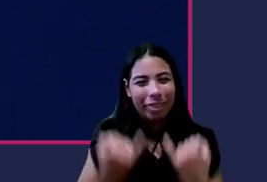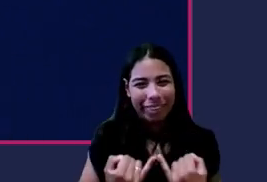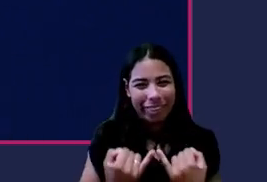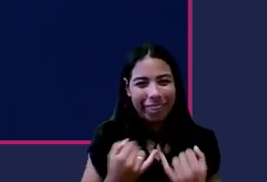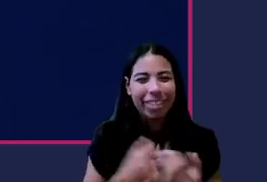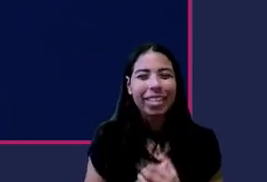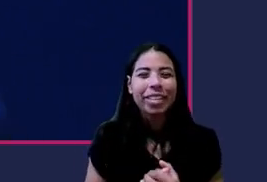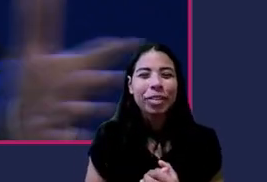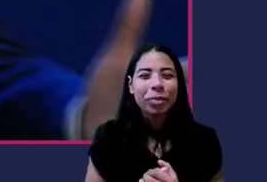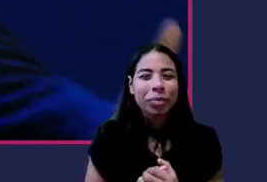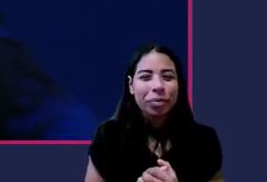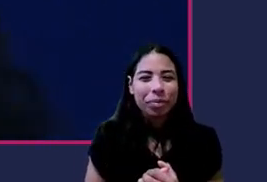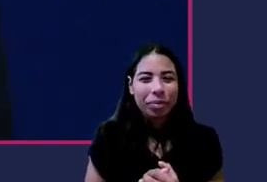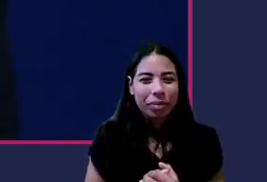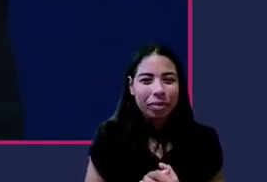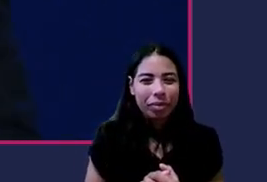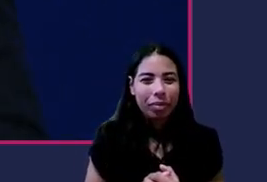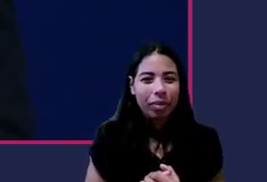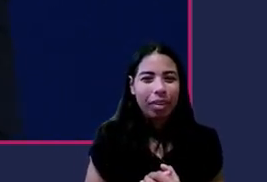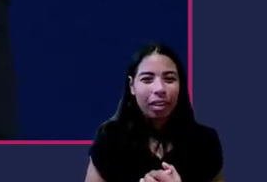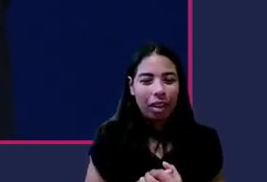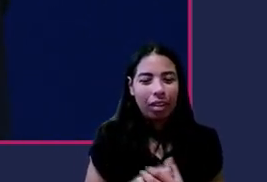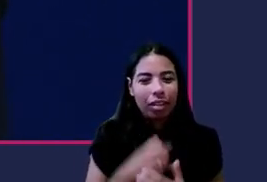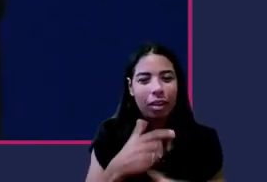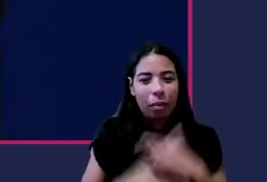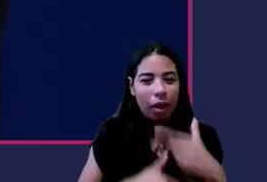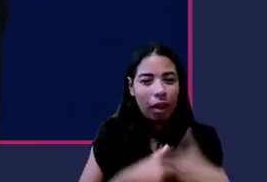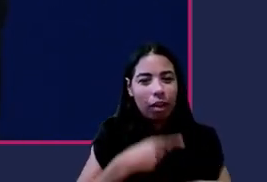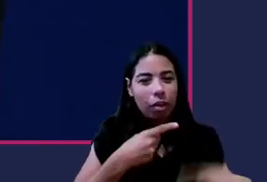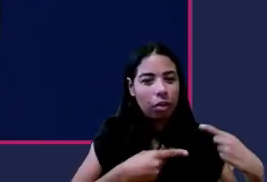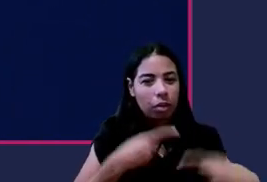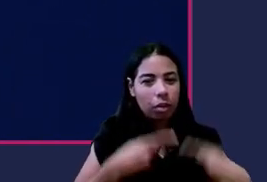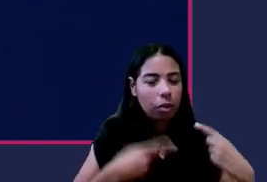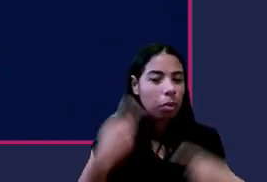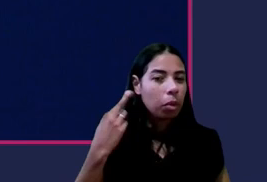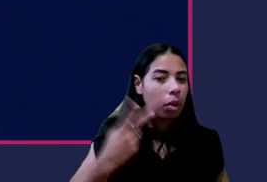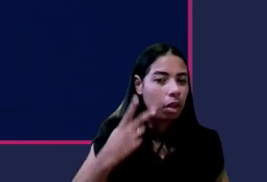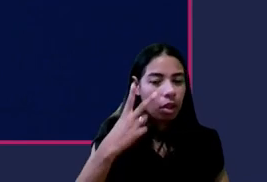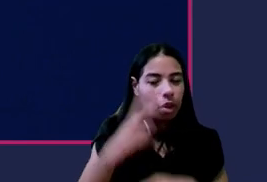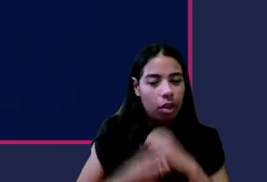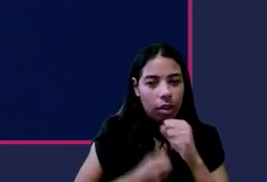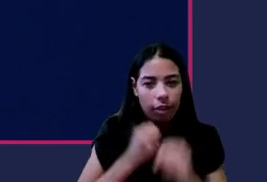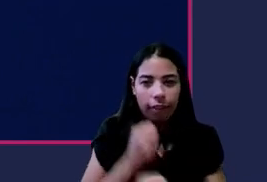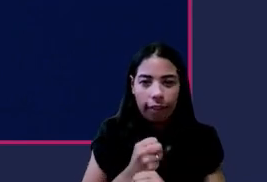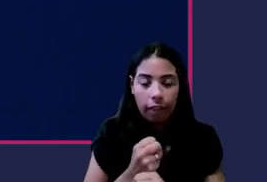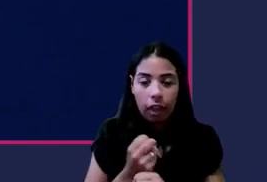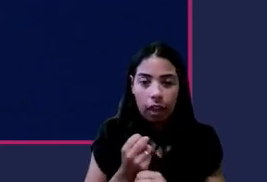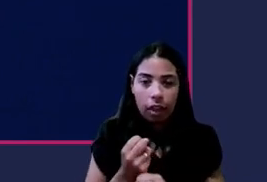2 meters tall, I would probably be a bit leaner. I've been a politician for 2 years.